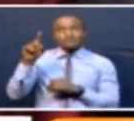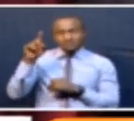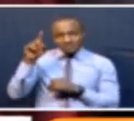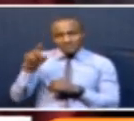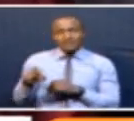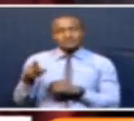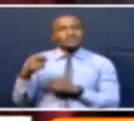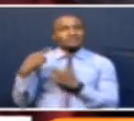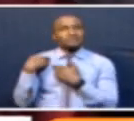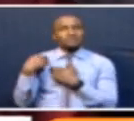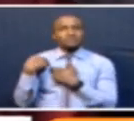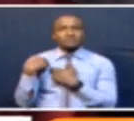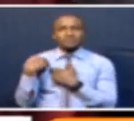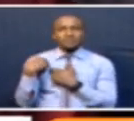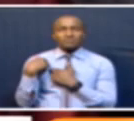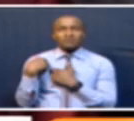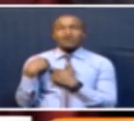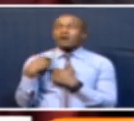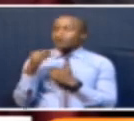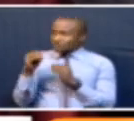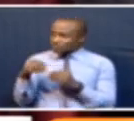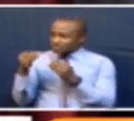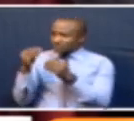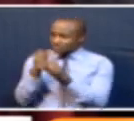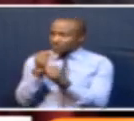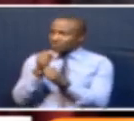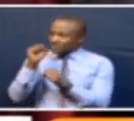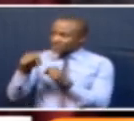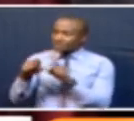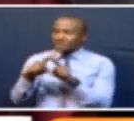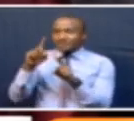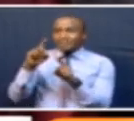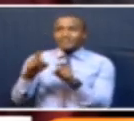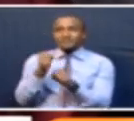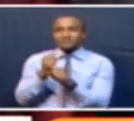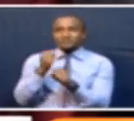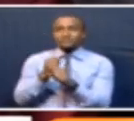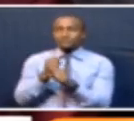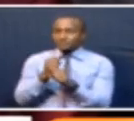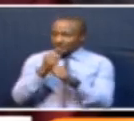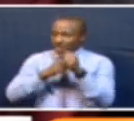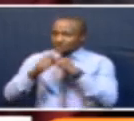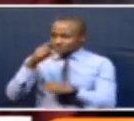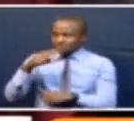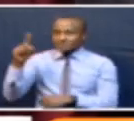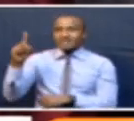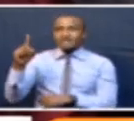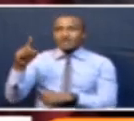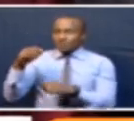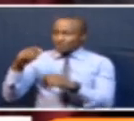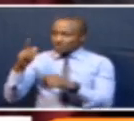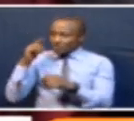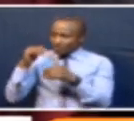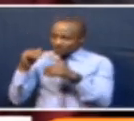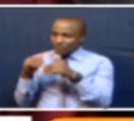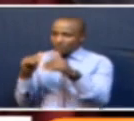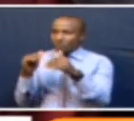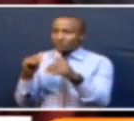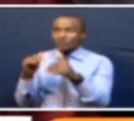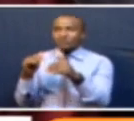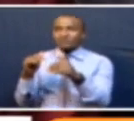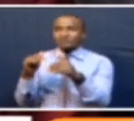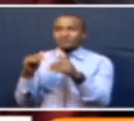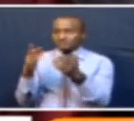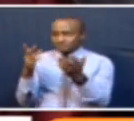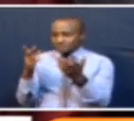liable. Because as much as you're providing employment, you also have to do things right and do them within the law. And we are not saying, or nobody